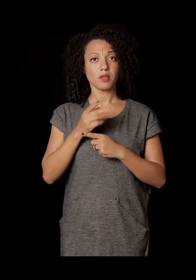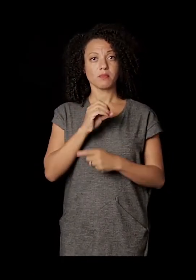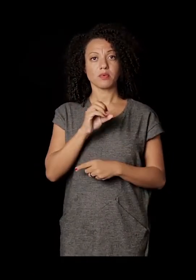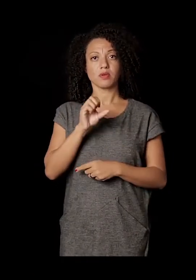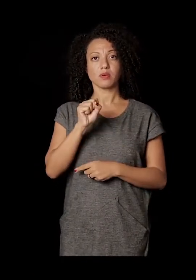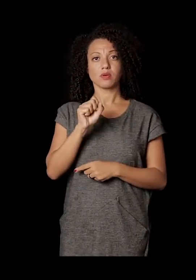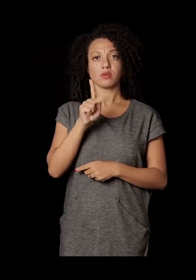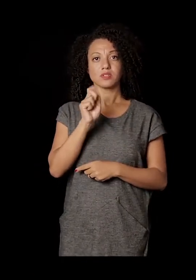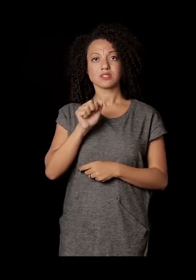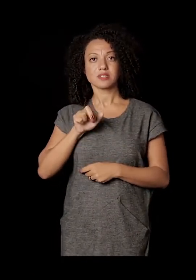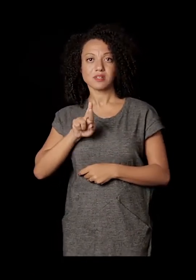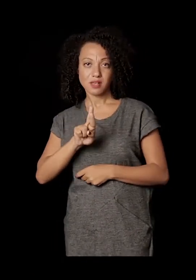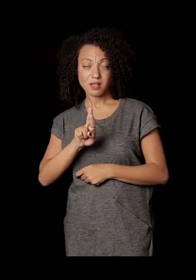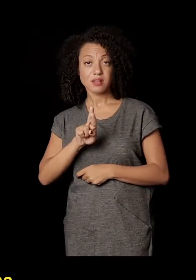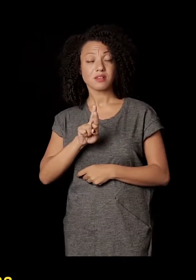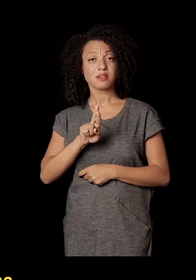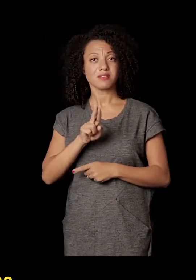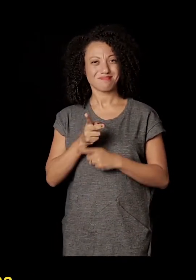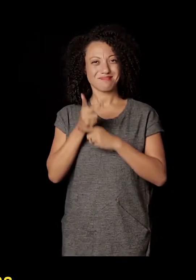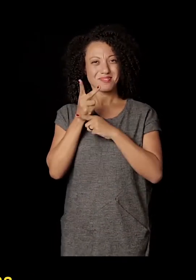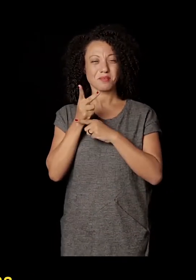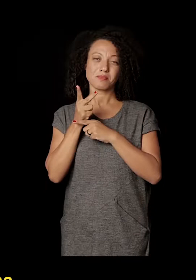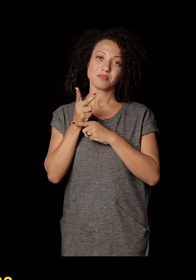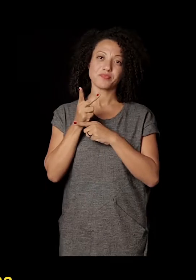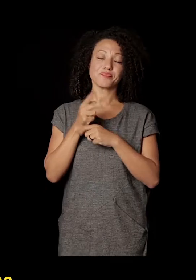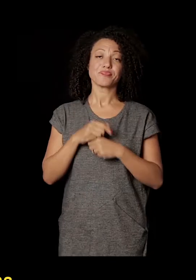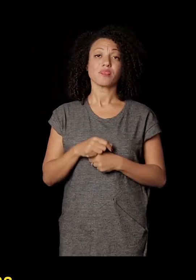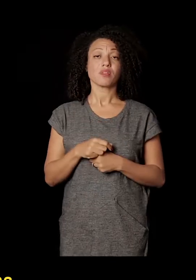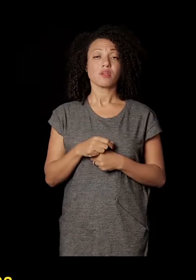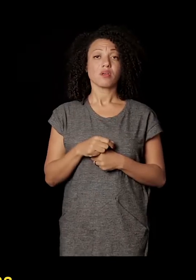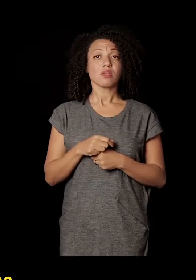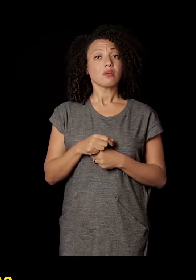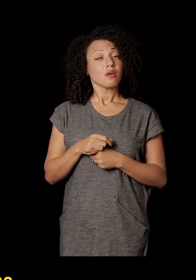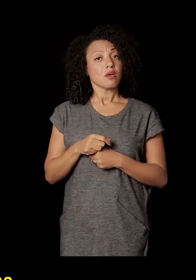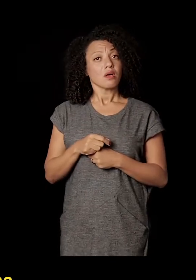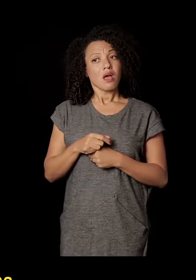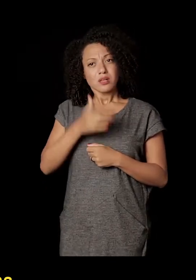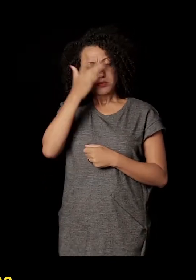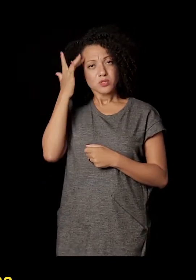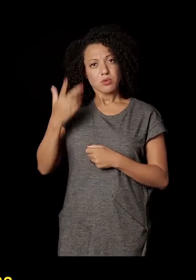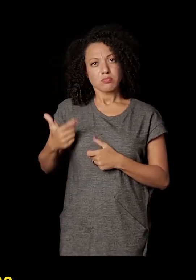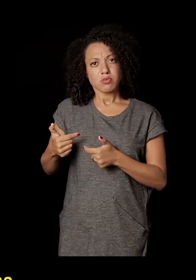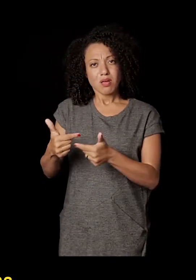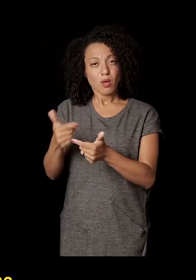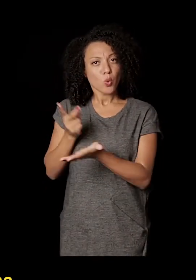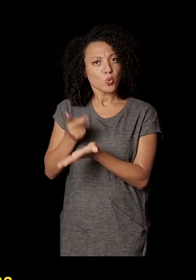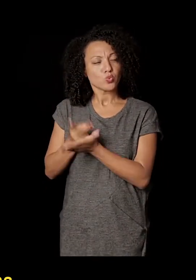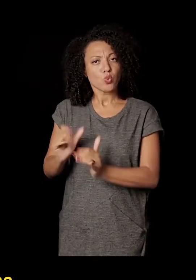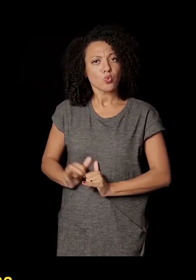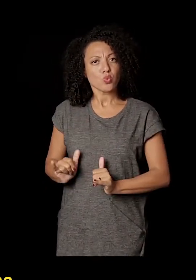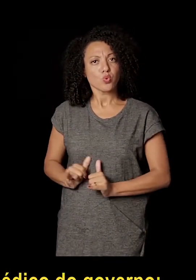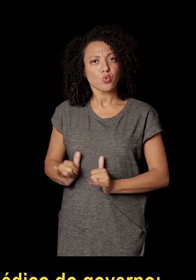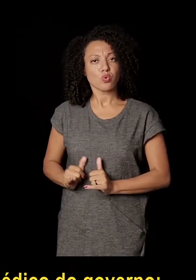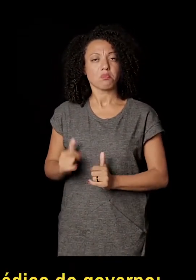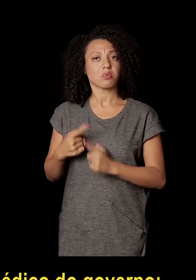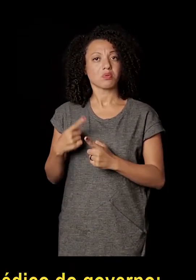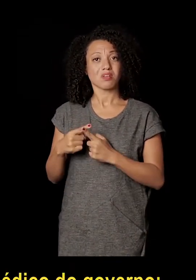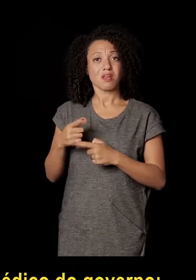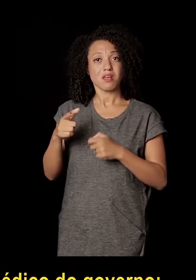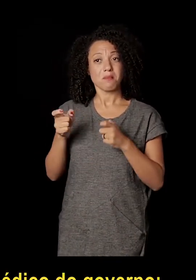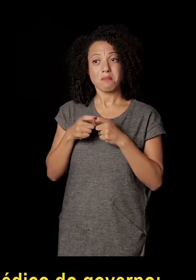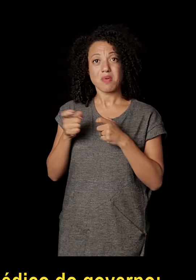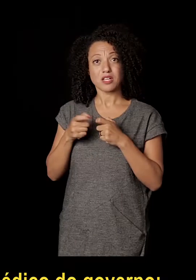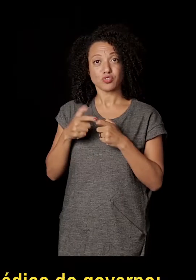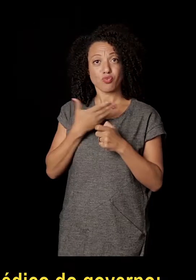as well as the Oscar Barnack Award. But at the end of all that, the veterans were still suffering. They were getting